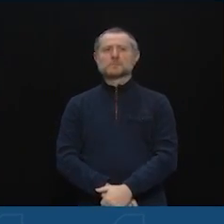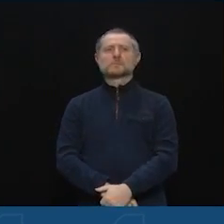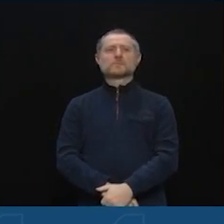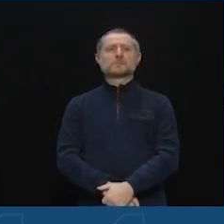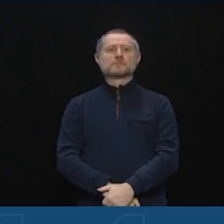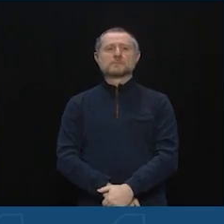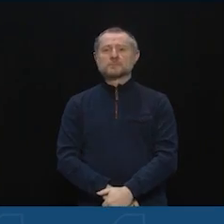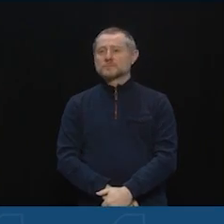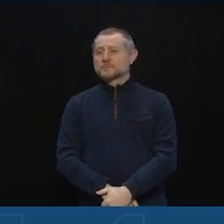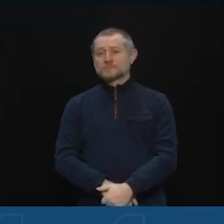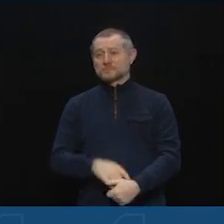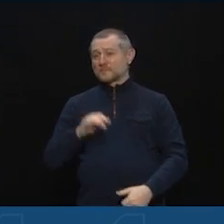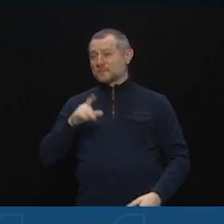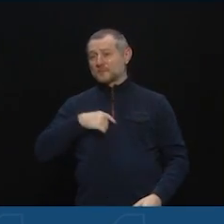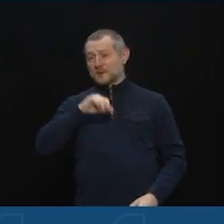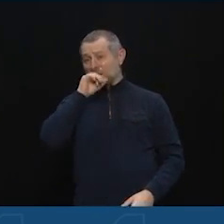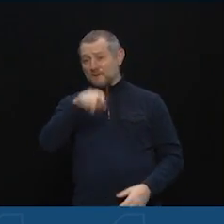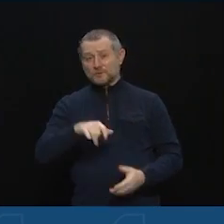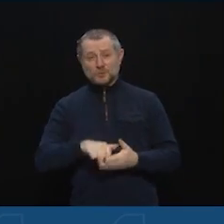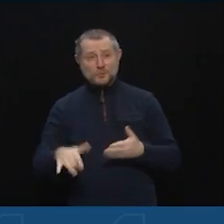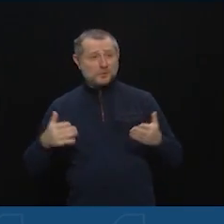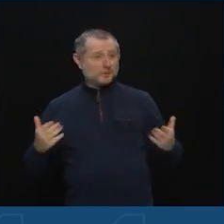you gotta love New York, right?